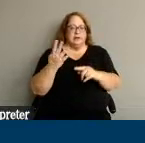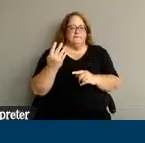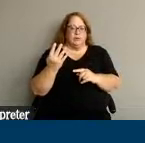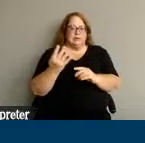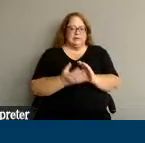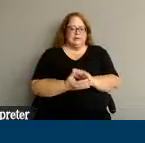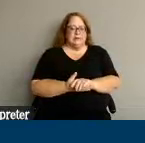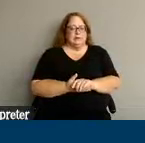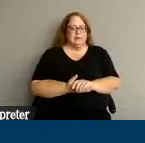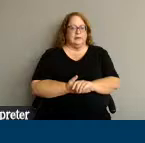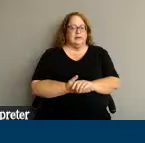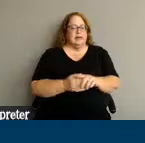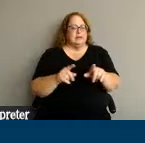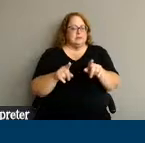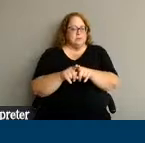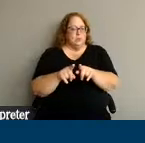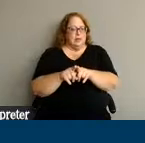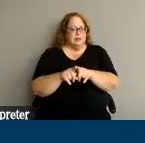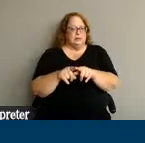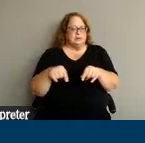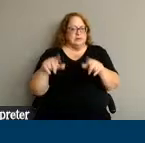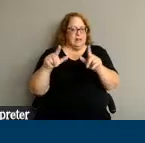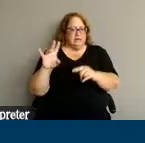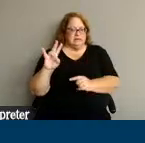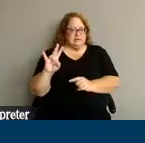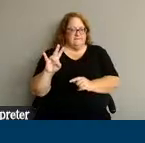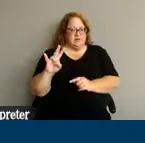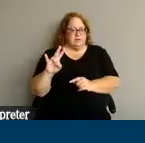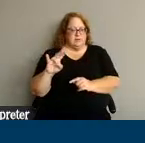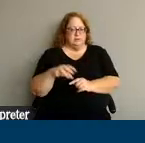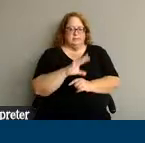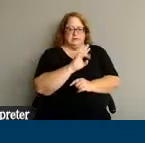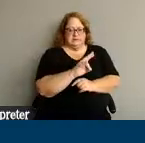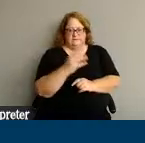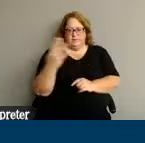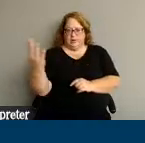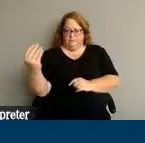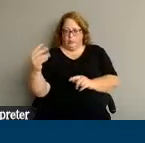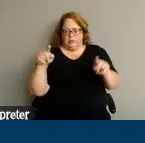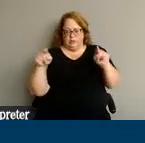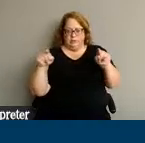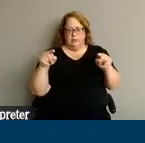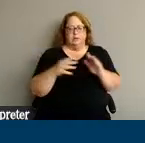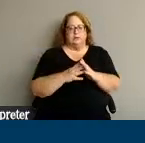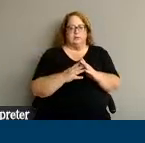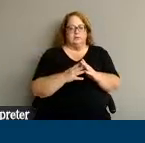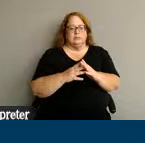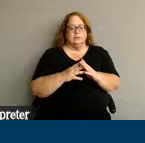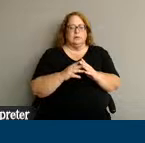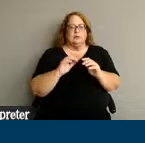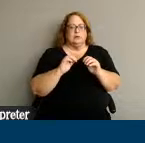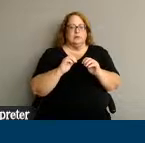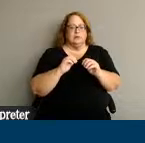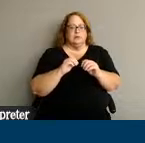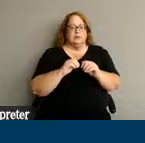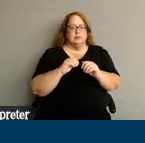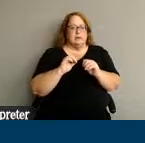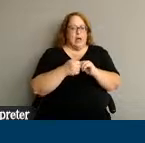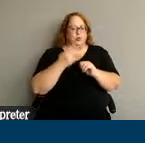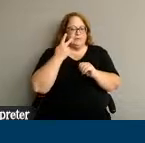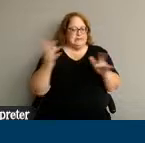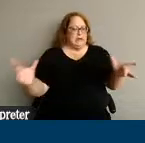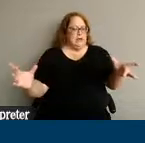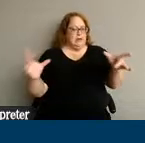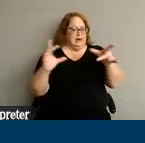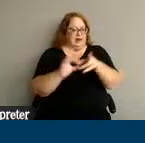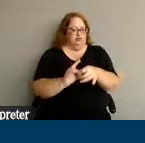14, as well as slide 7 and 14. How do you see connections in these